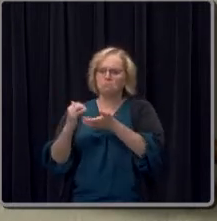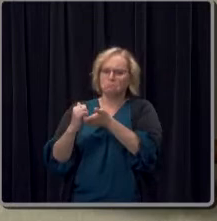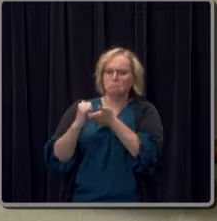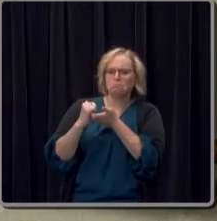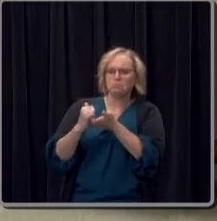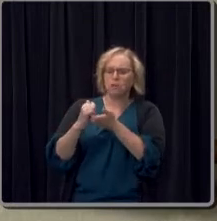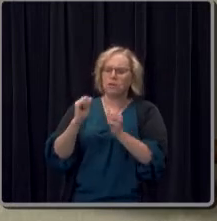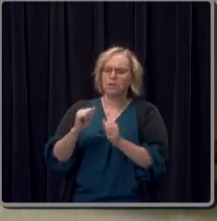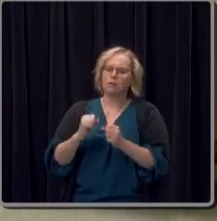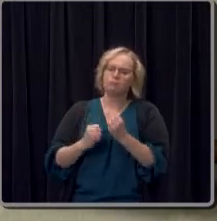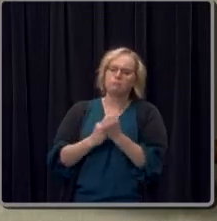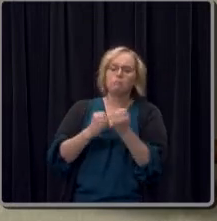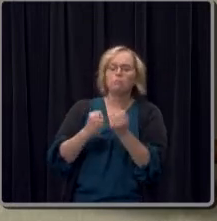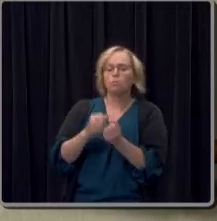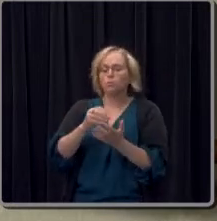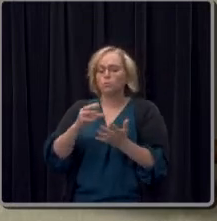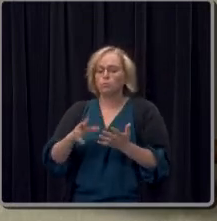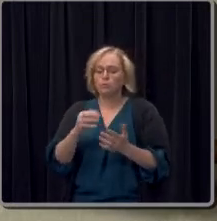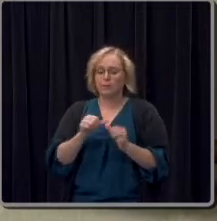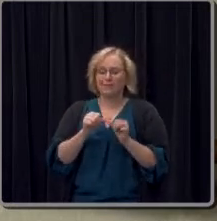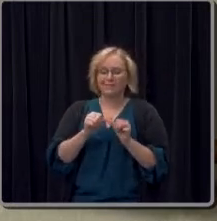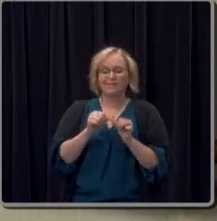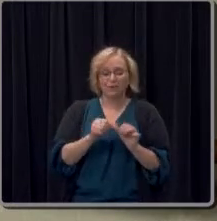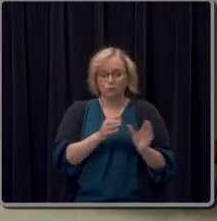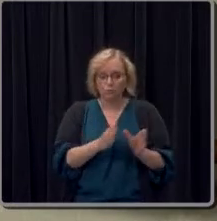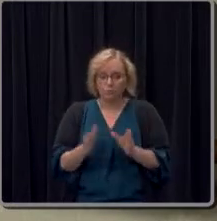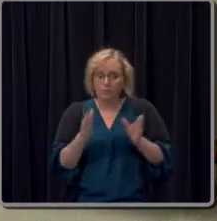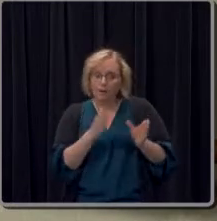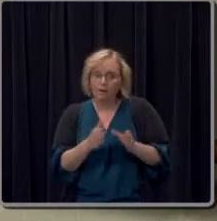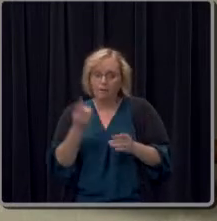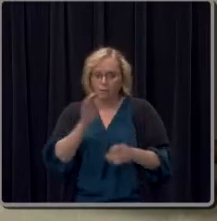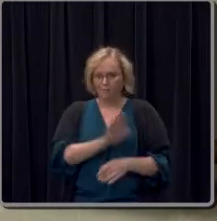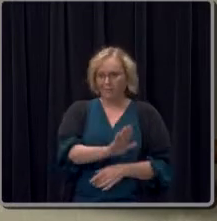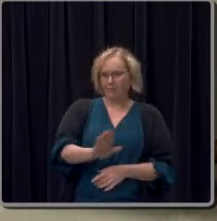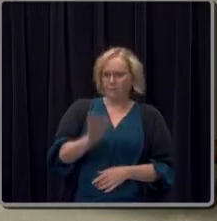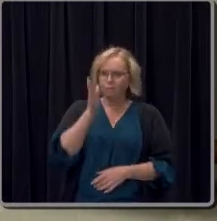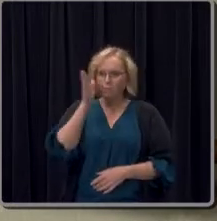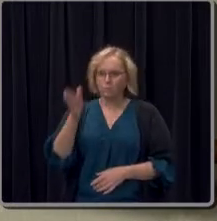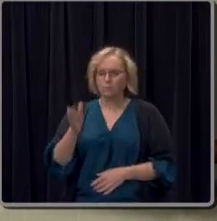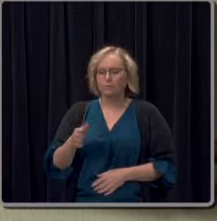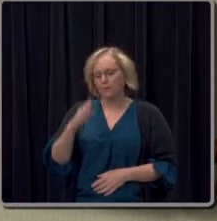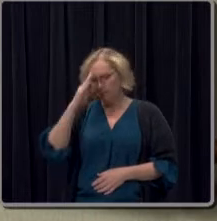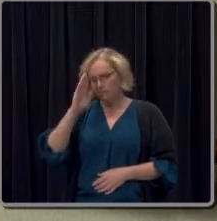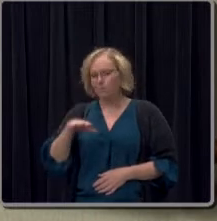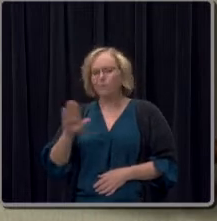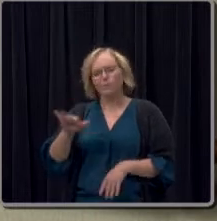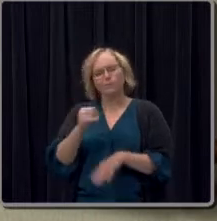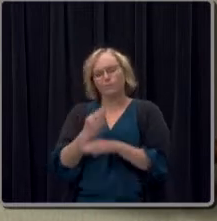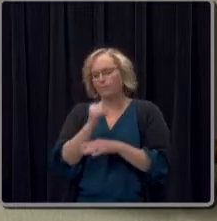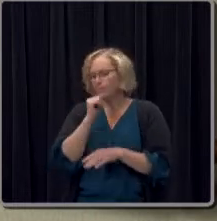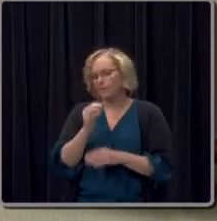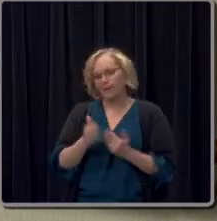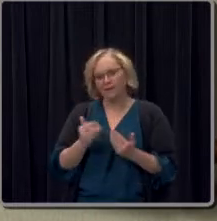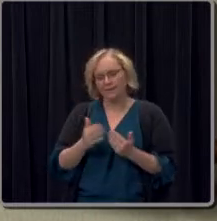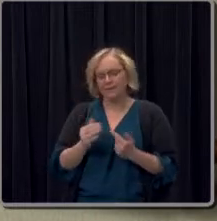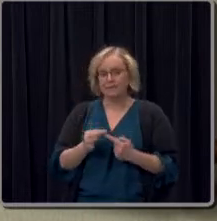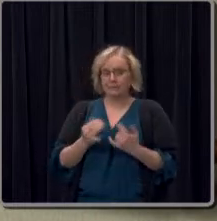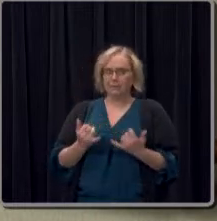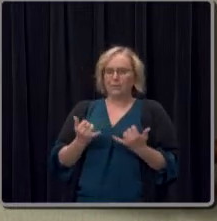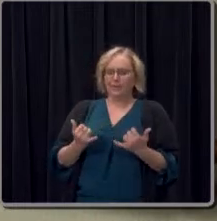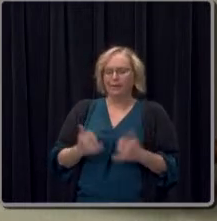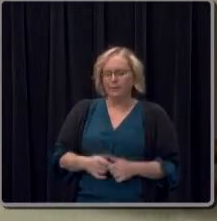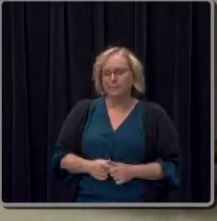able to support our students and continue to prepare them for their futures. I know that your job is not easy, especially right